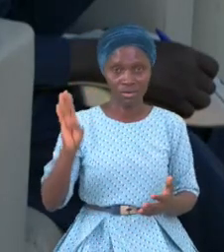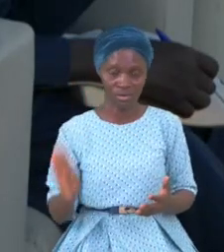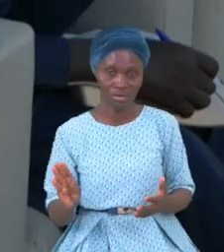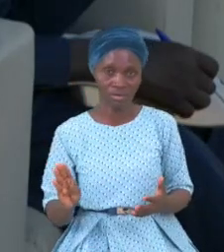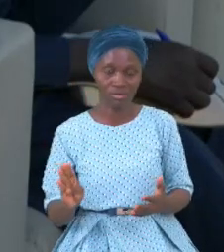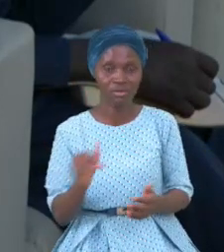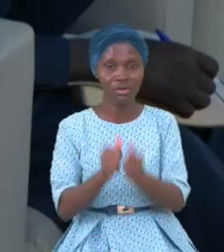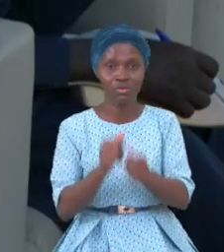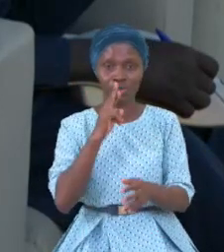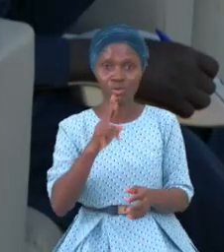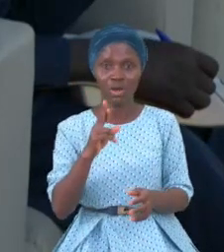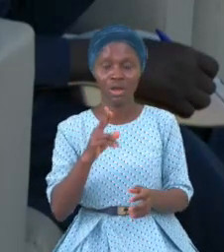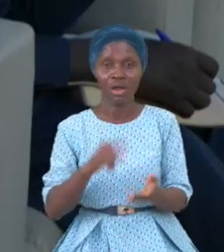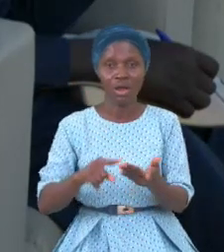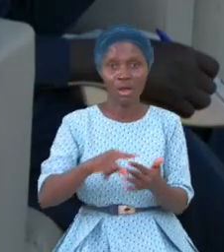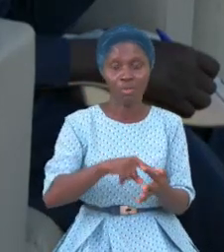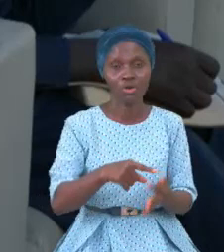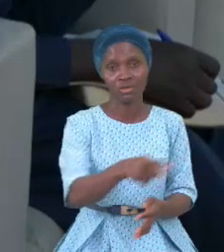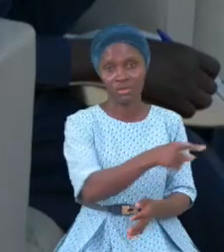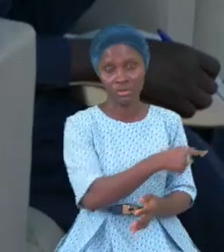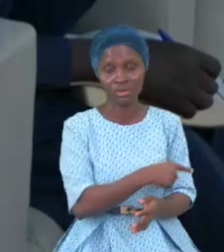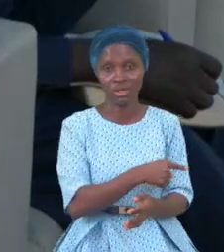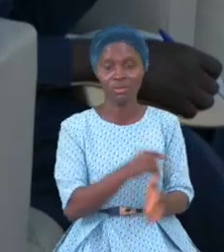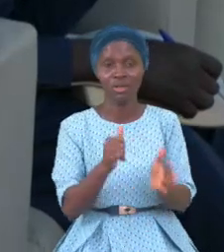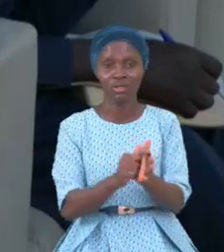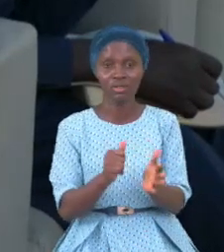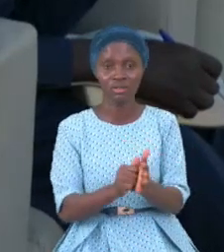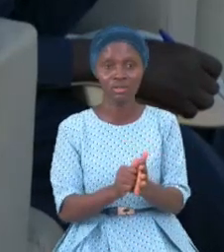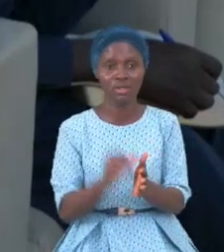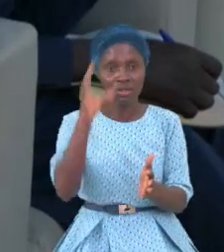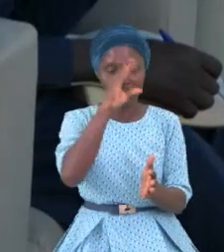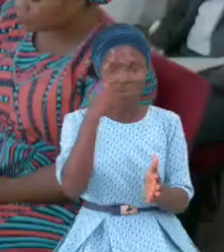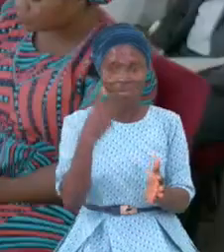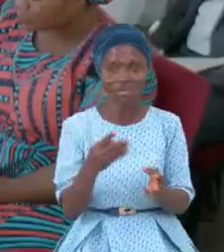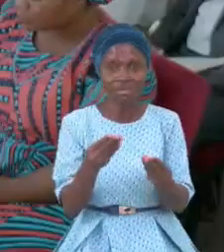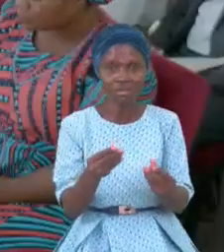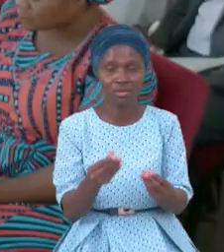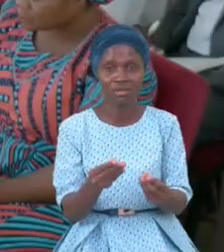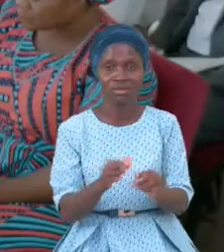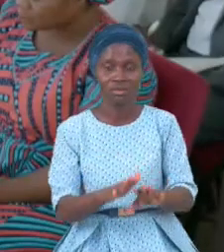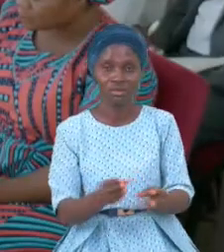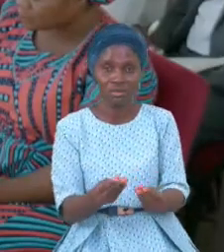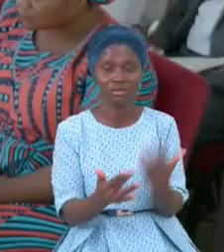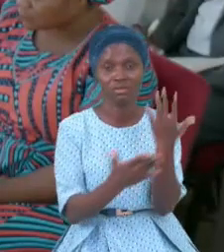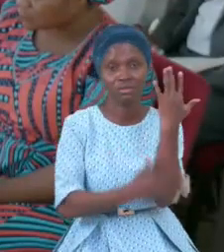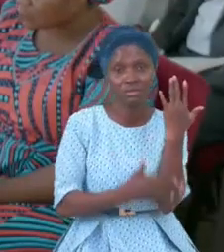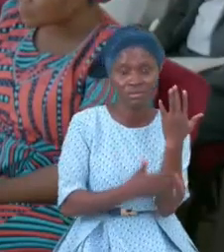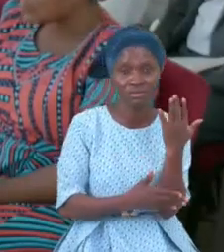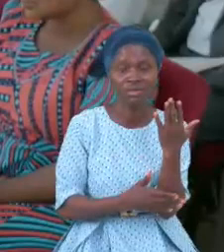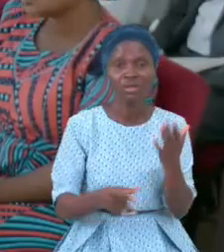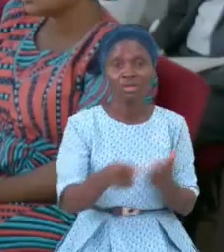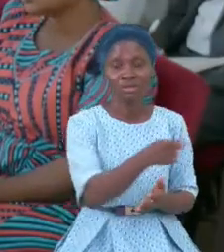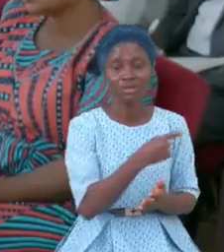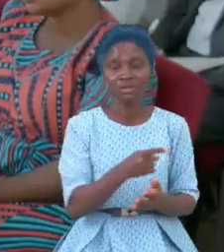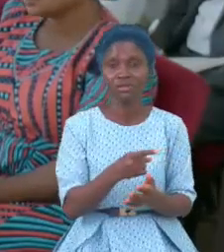of them that searched the land, they wrench their clothes. Then in verse 7, we're told,